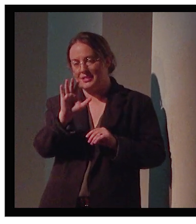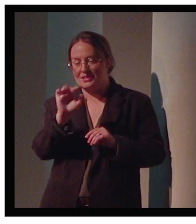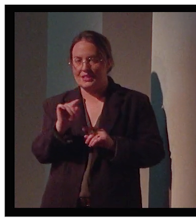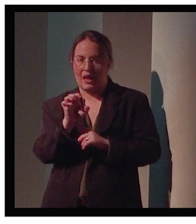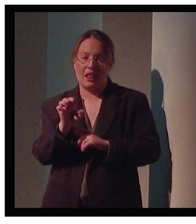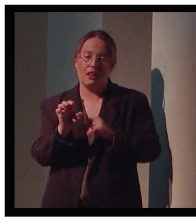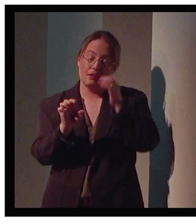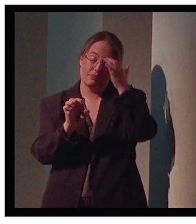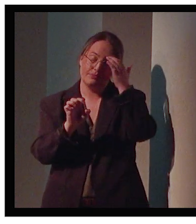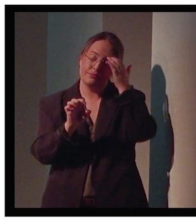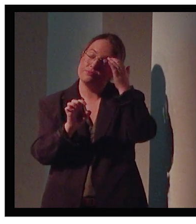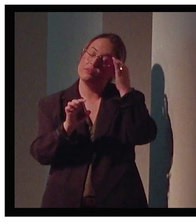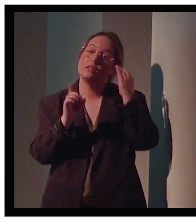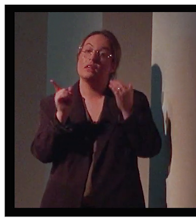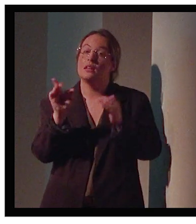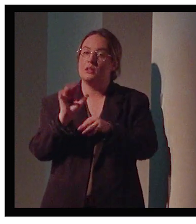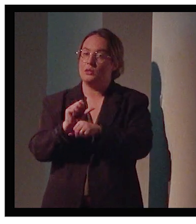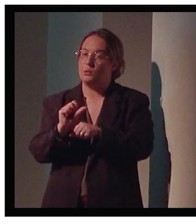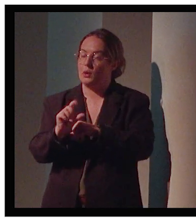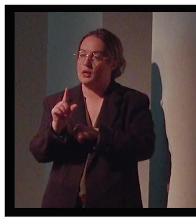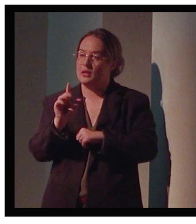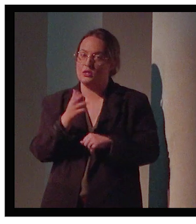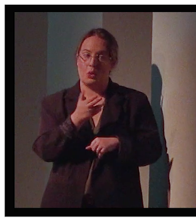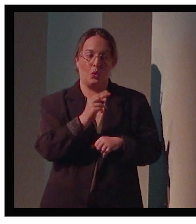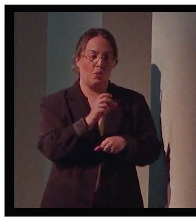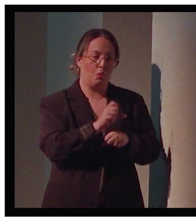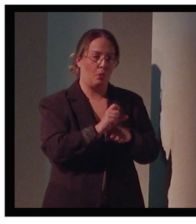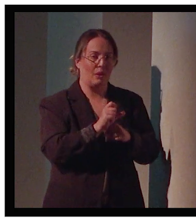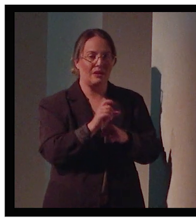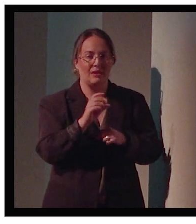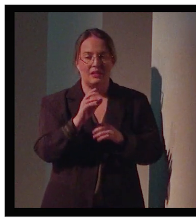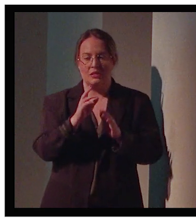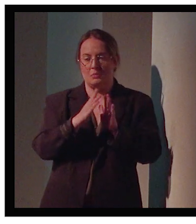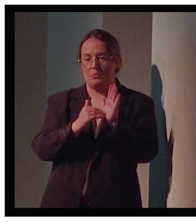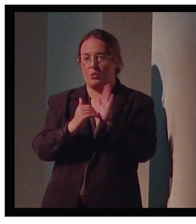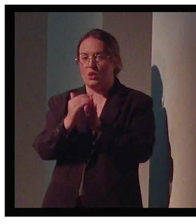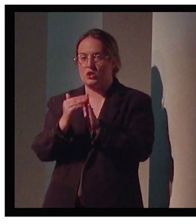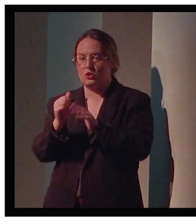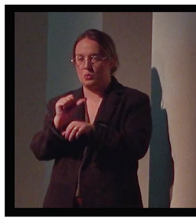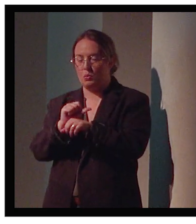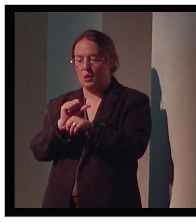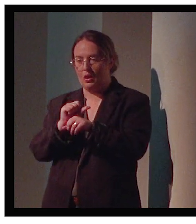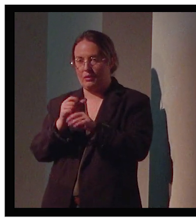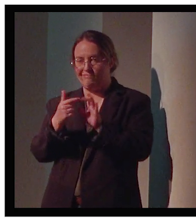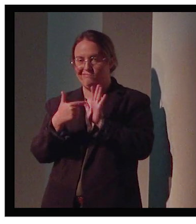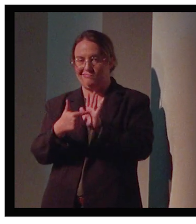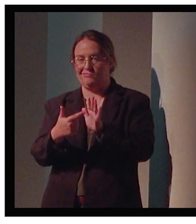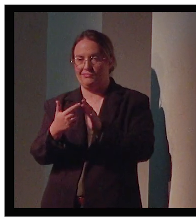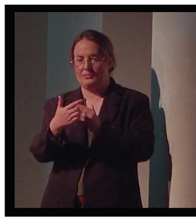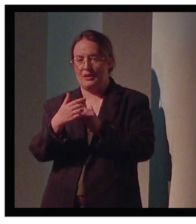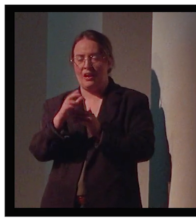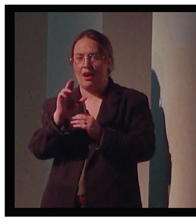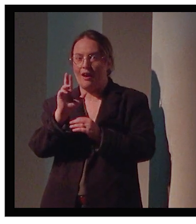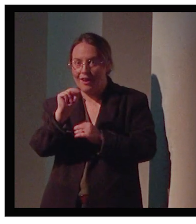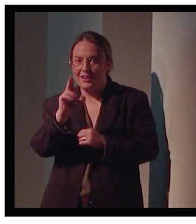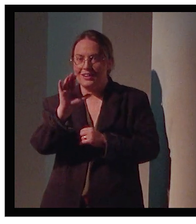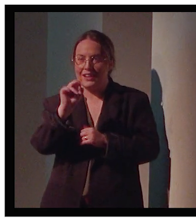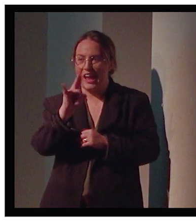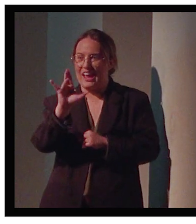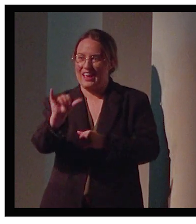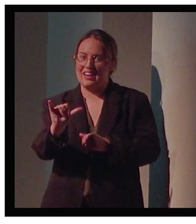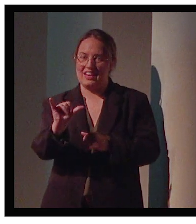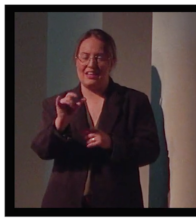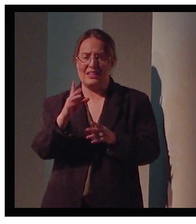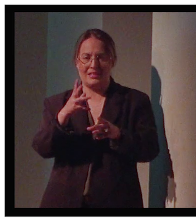he suppressed the evidence of his own brushwork to an almost uncanny degree. He summed up the academic